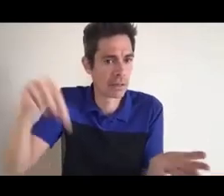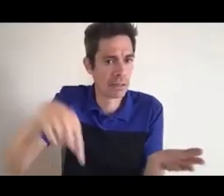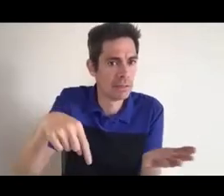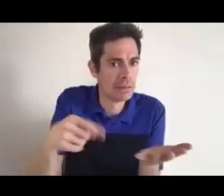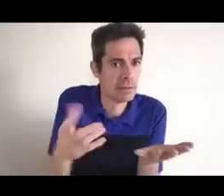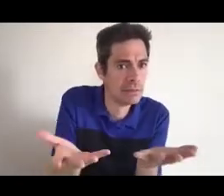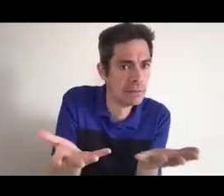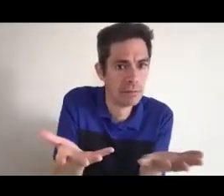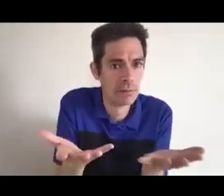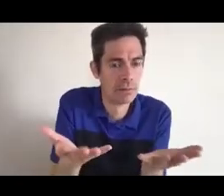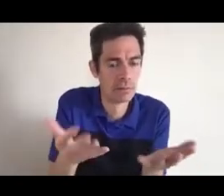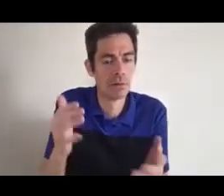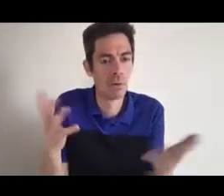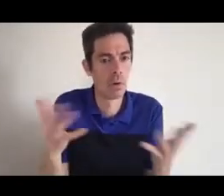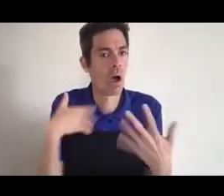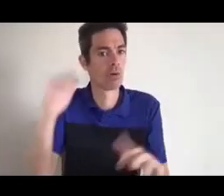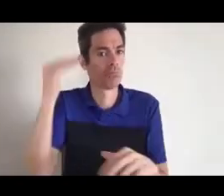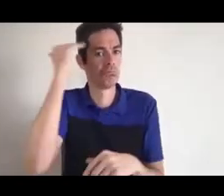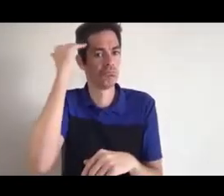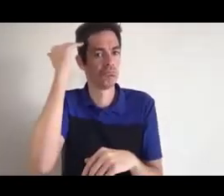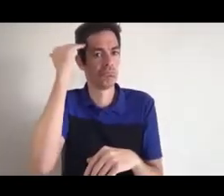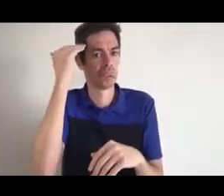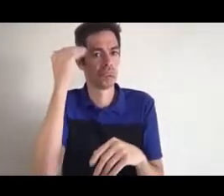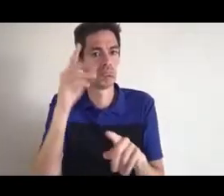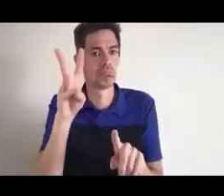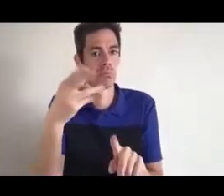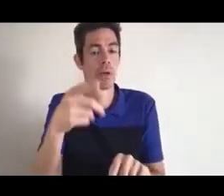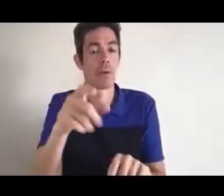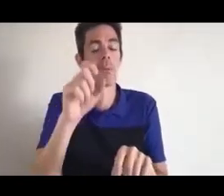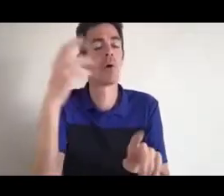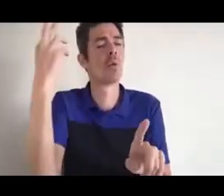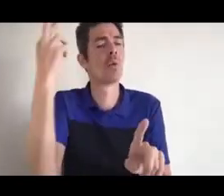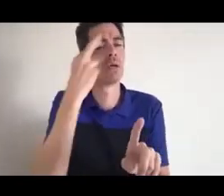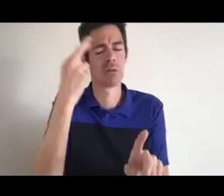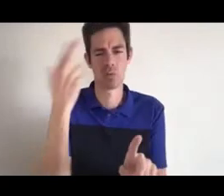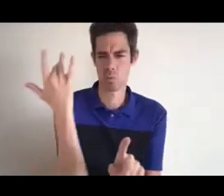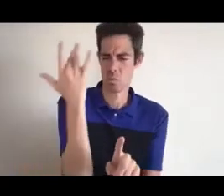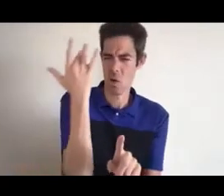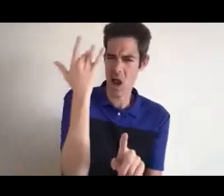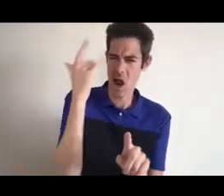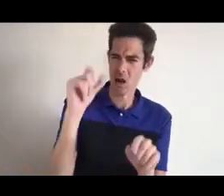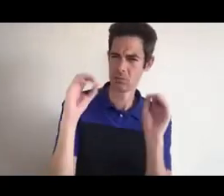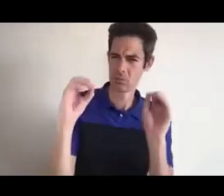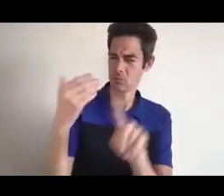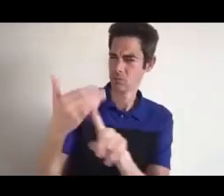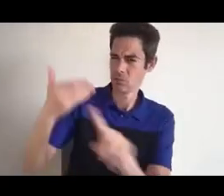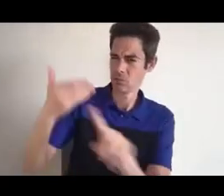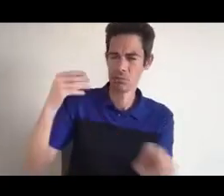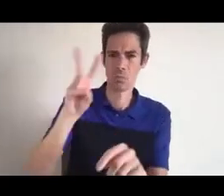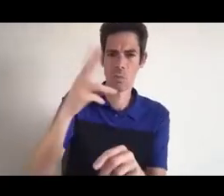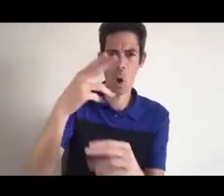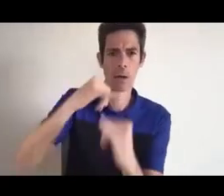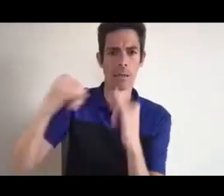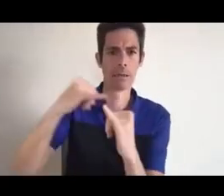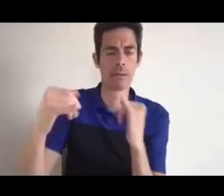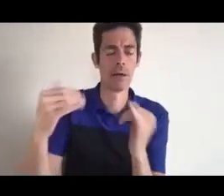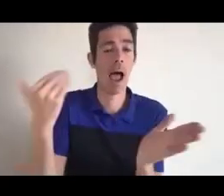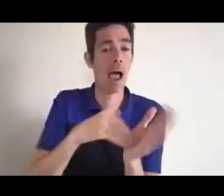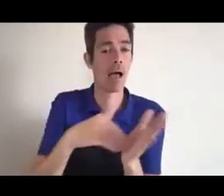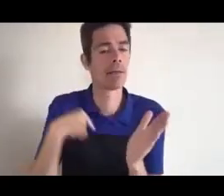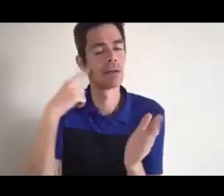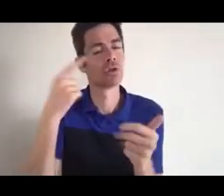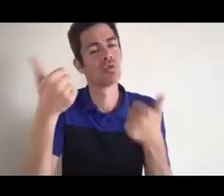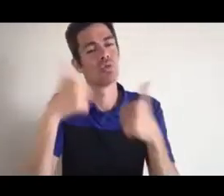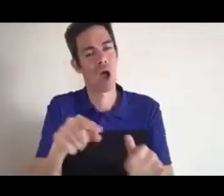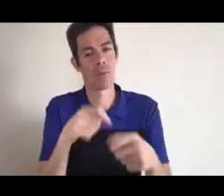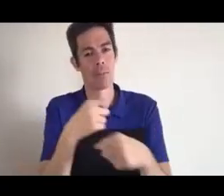do you think about this? So, and I know already that you're asking a question. And the reason, why was it